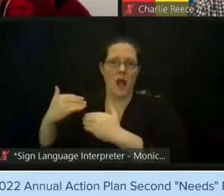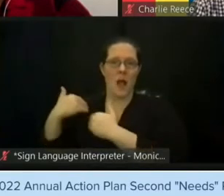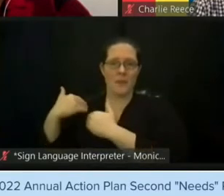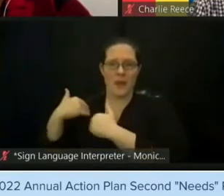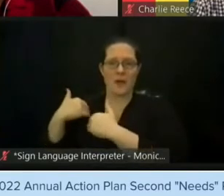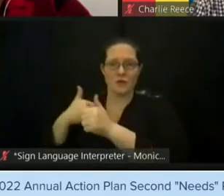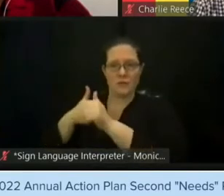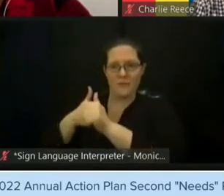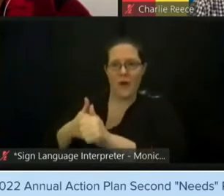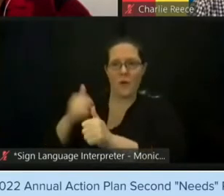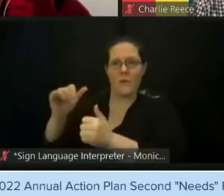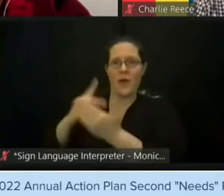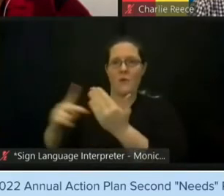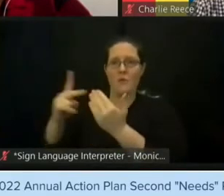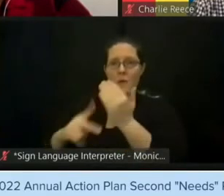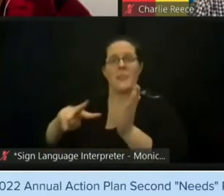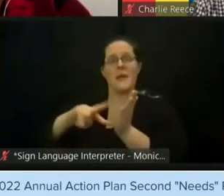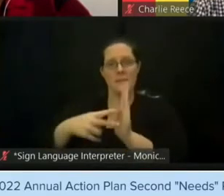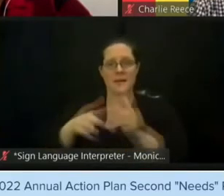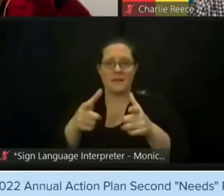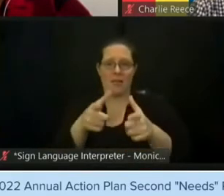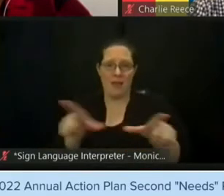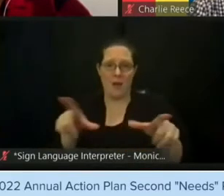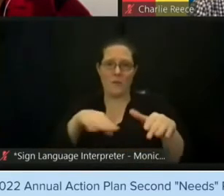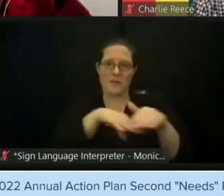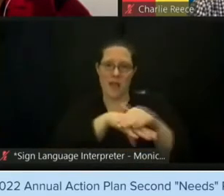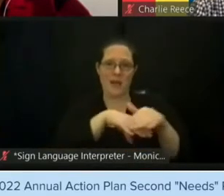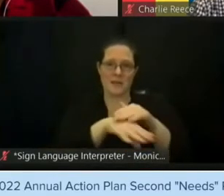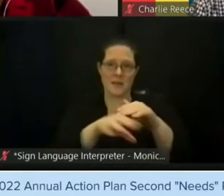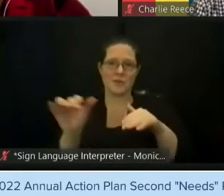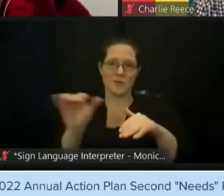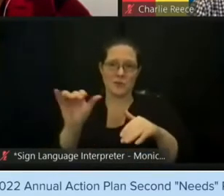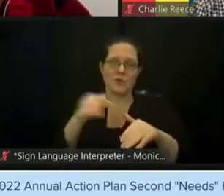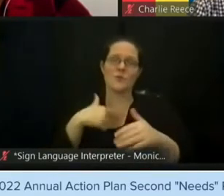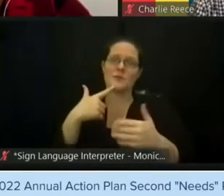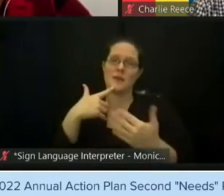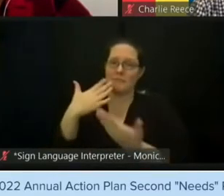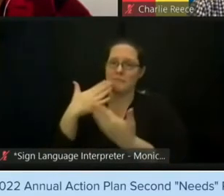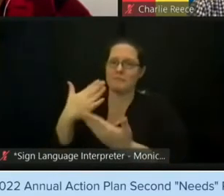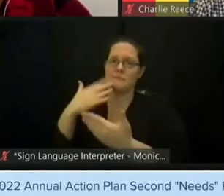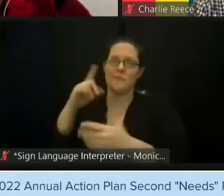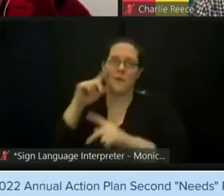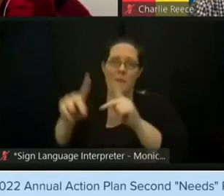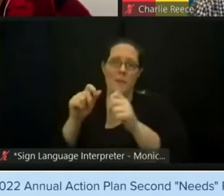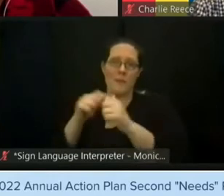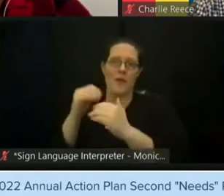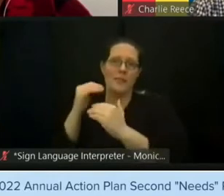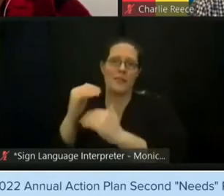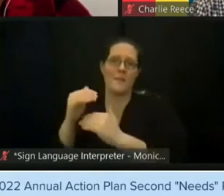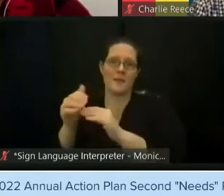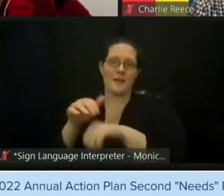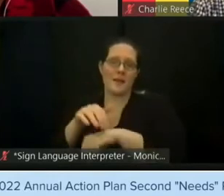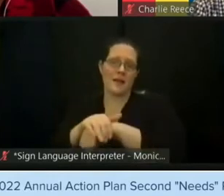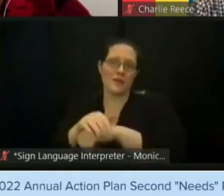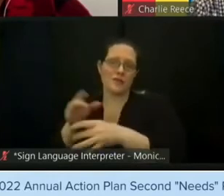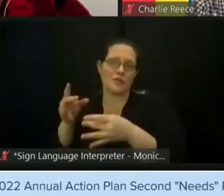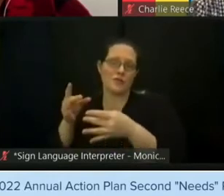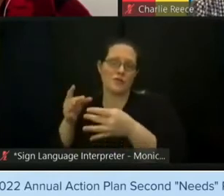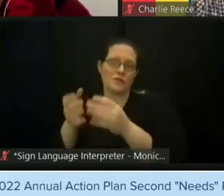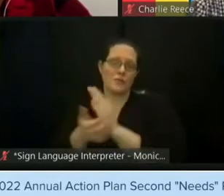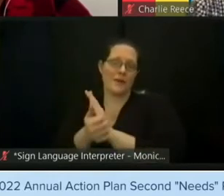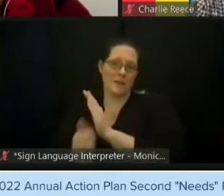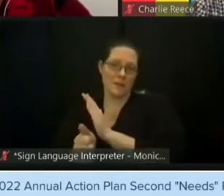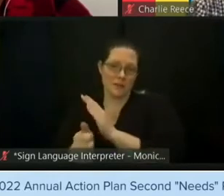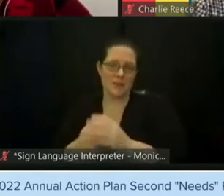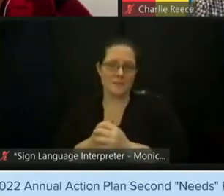programs. And that means language access for people with limited English proficiency. And